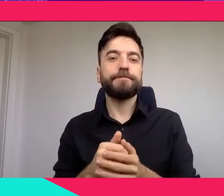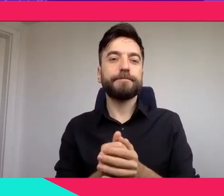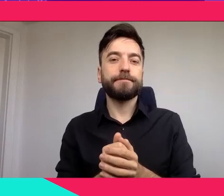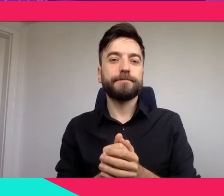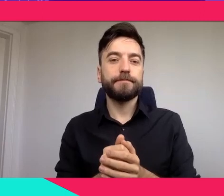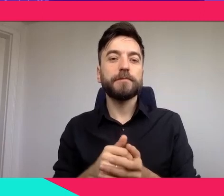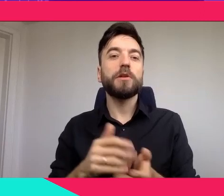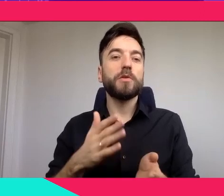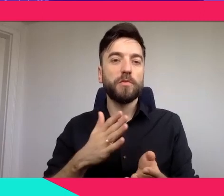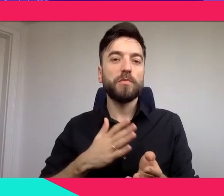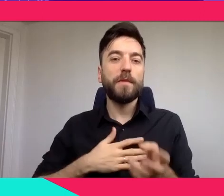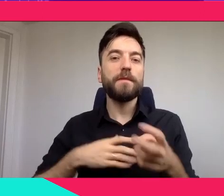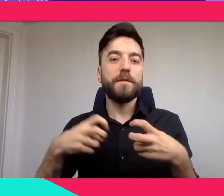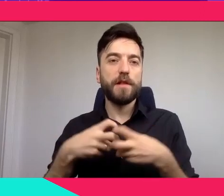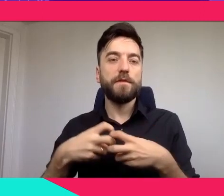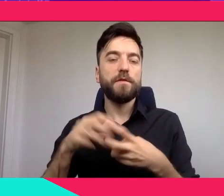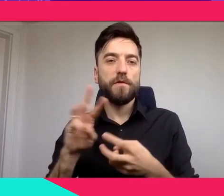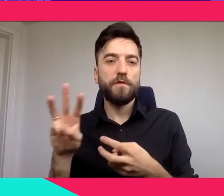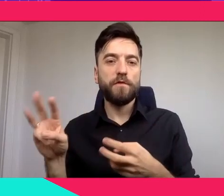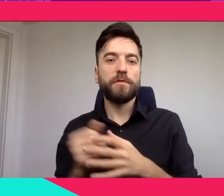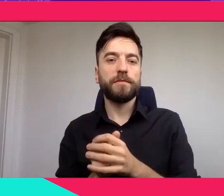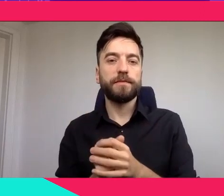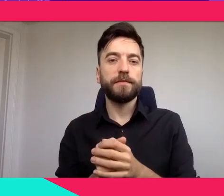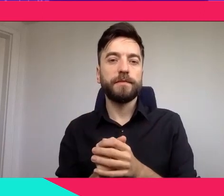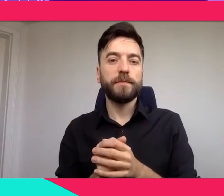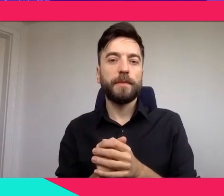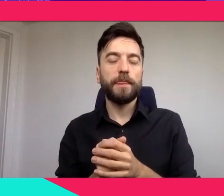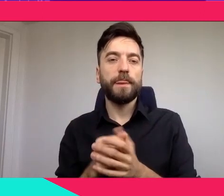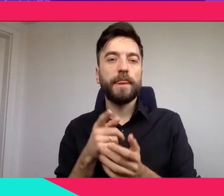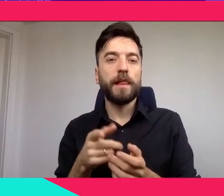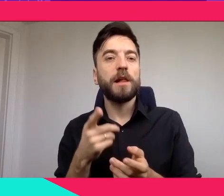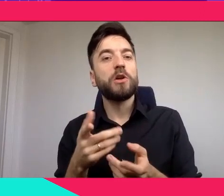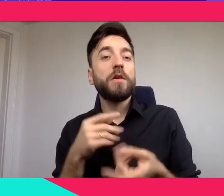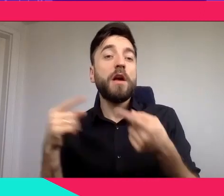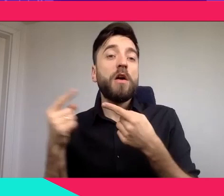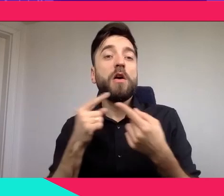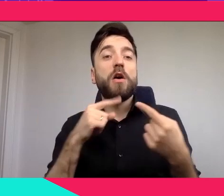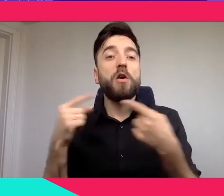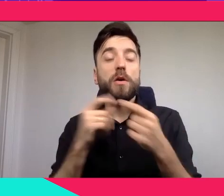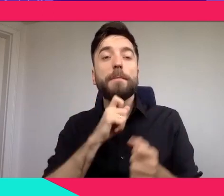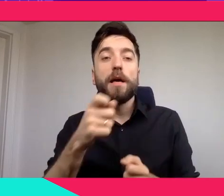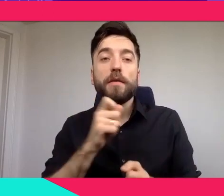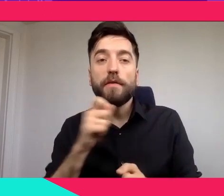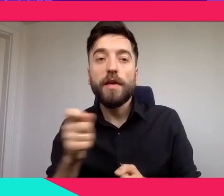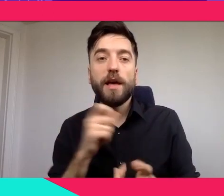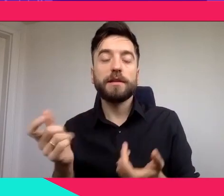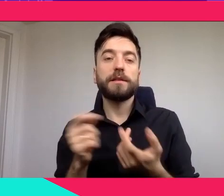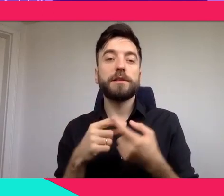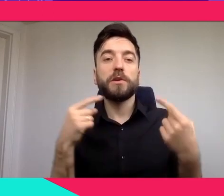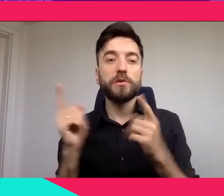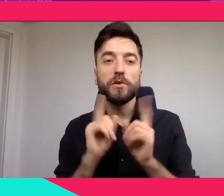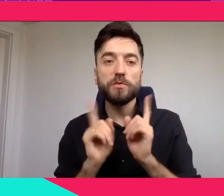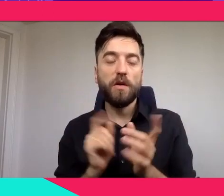on observation and interviews with participants, we tried to understand what kind of a difference it made for them